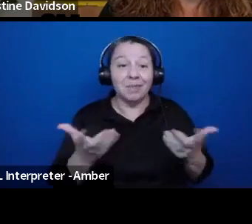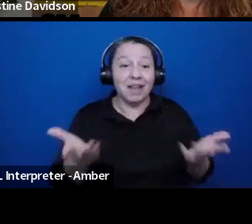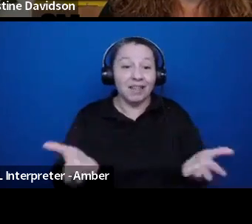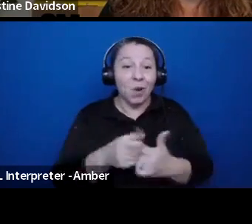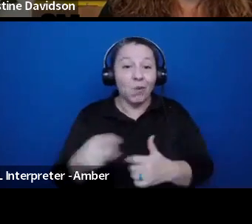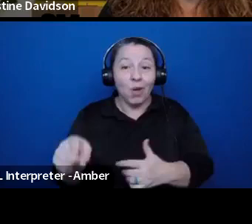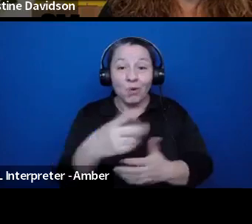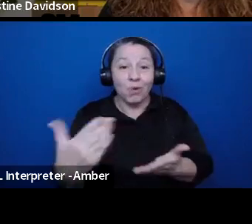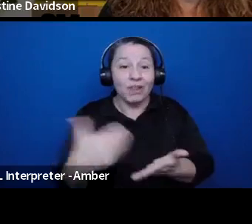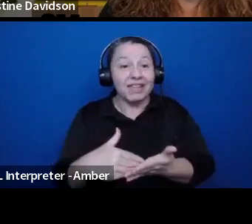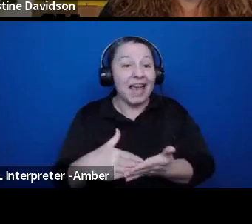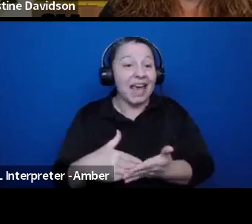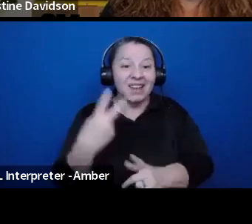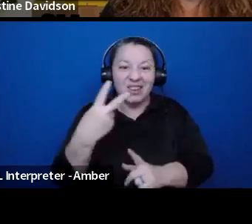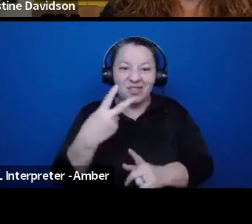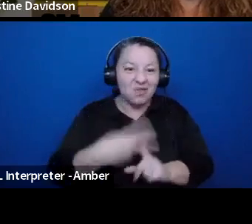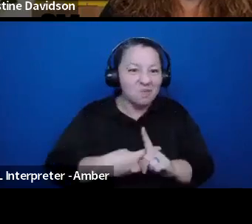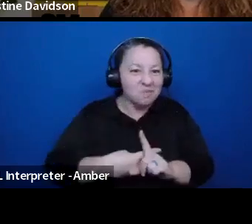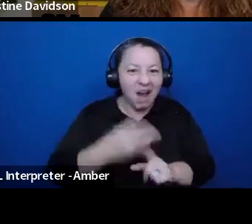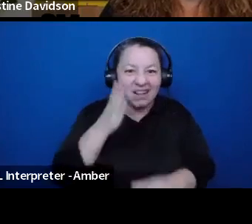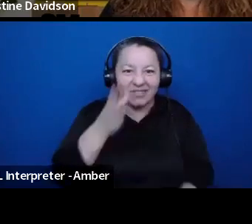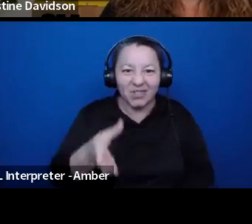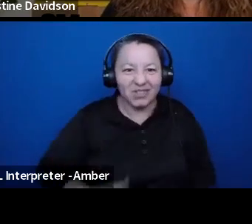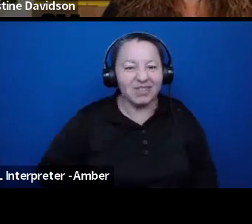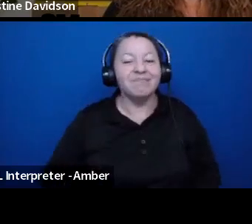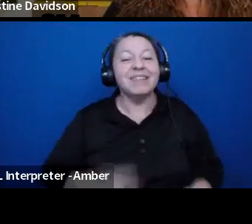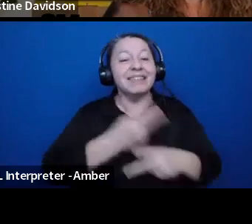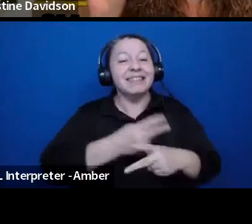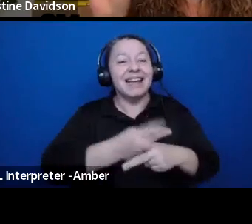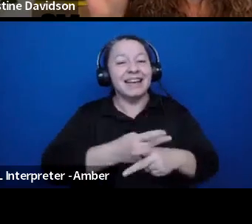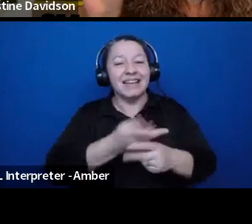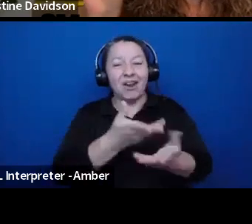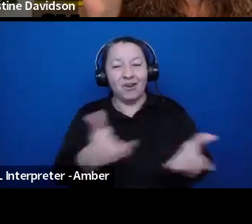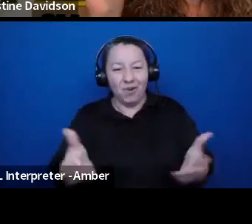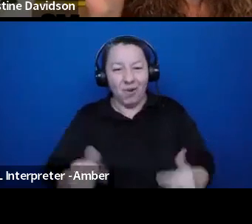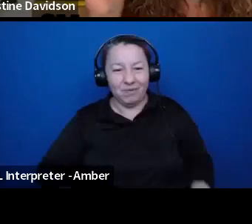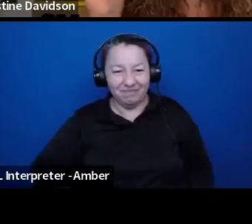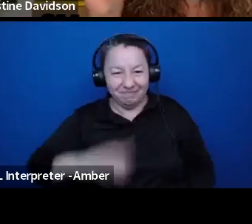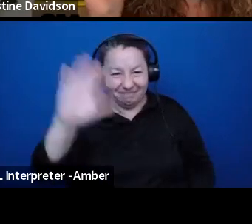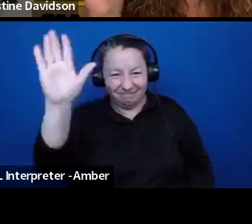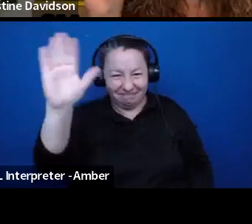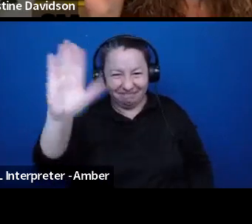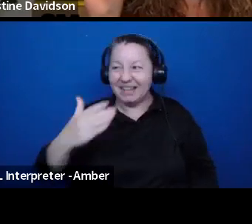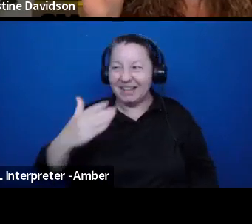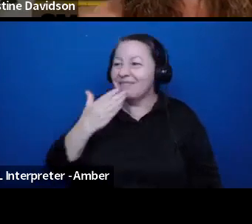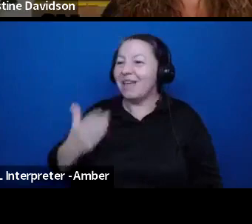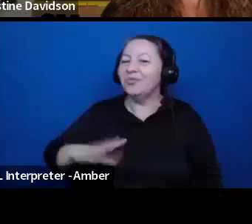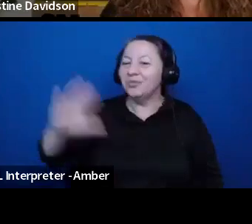months. So take care, everyone. Doksha.